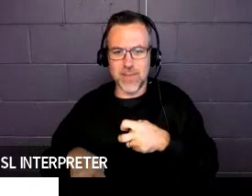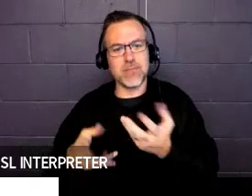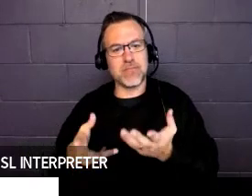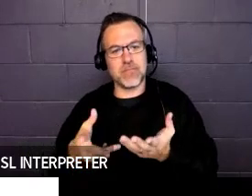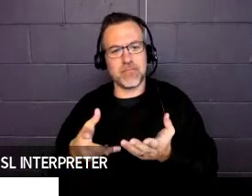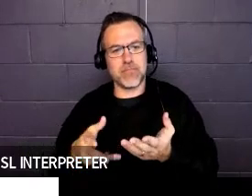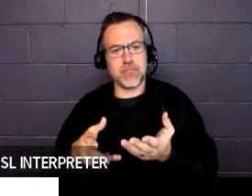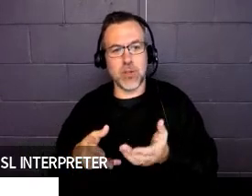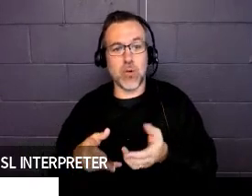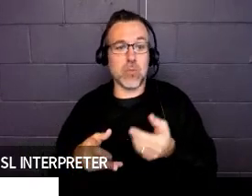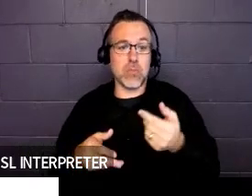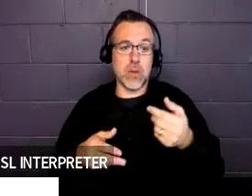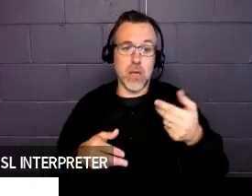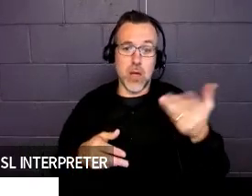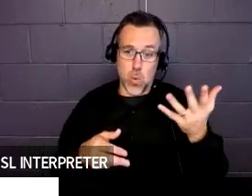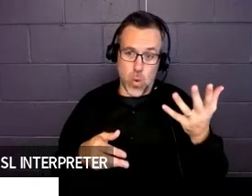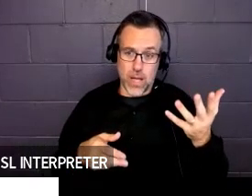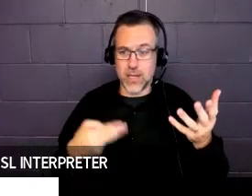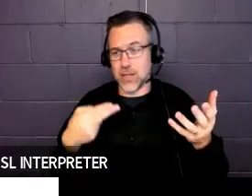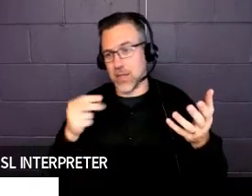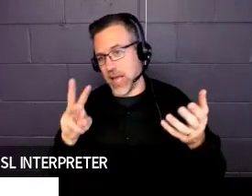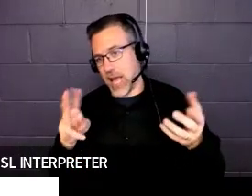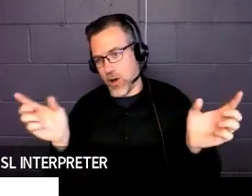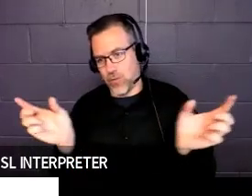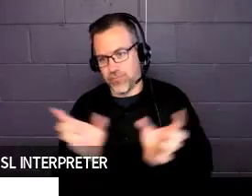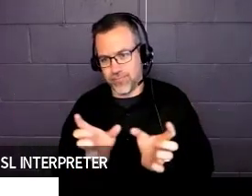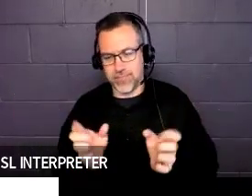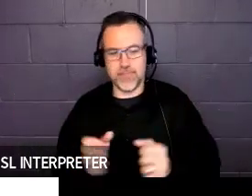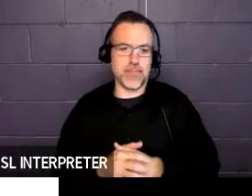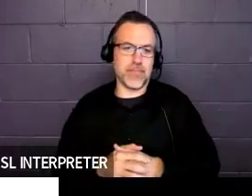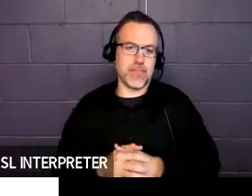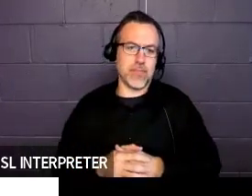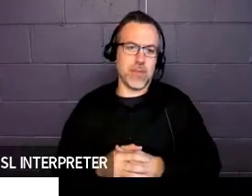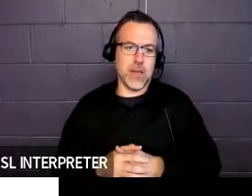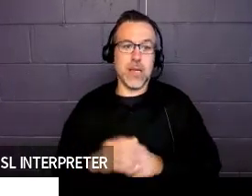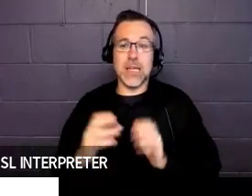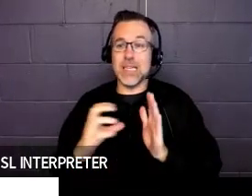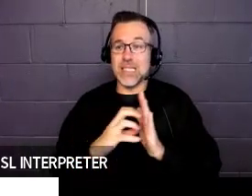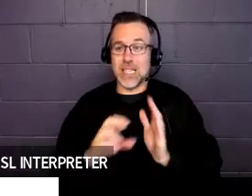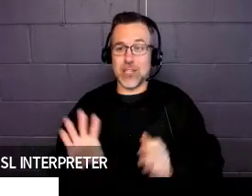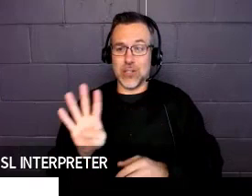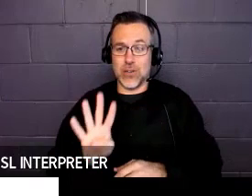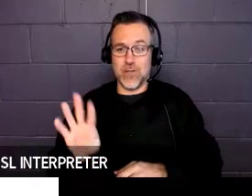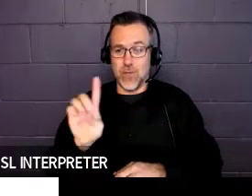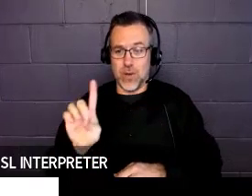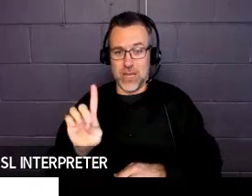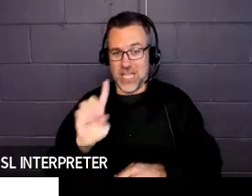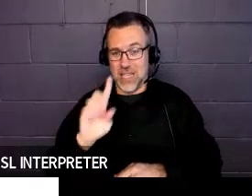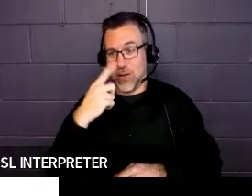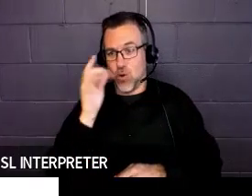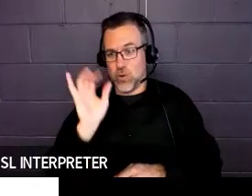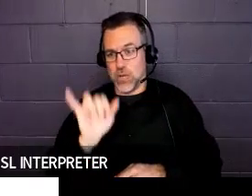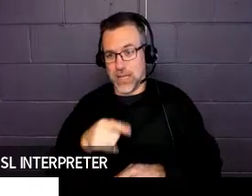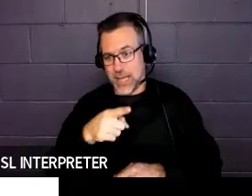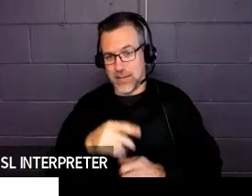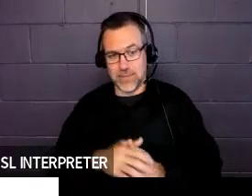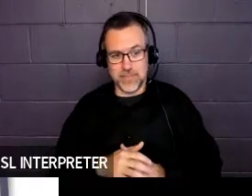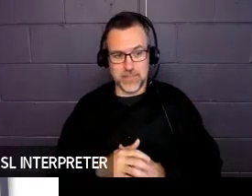paired with that how statement. And this is how it may look in section 4D of the IEP.